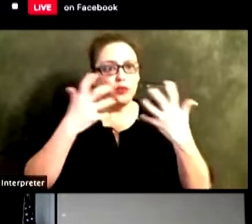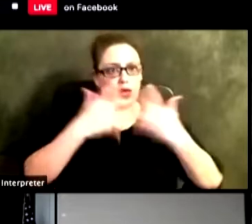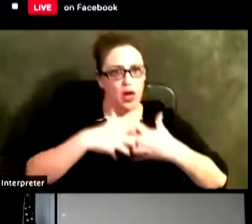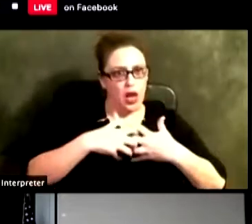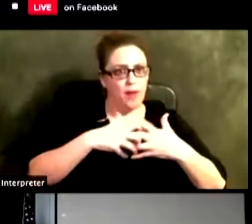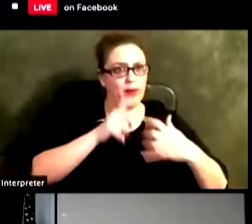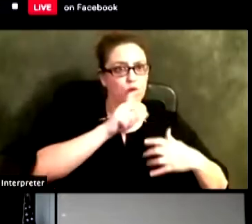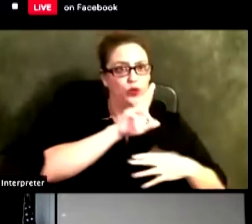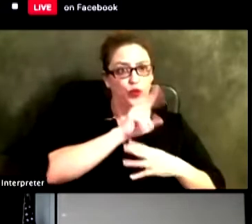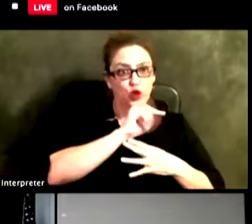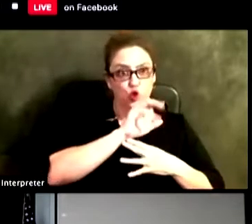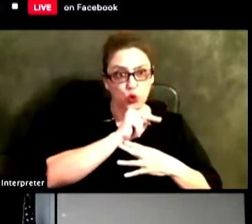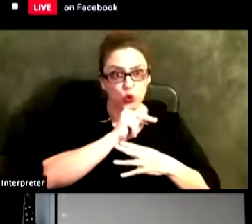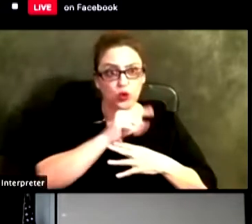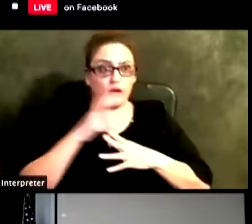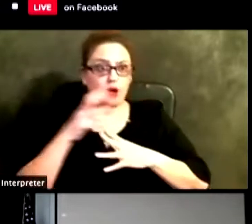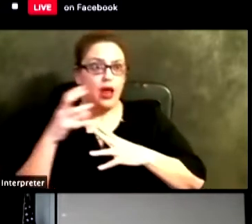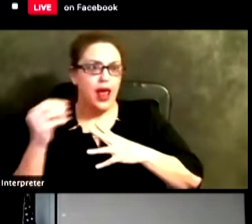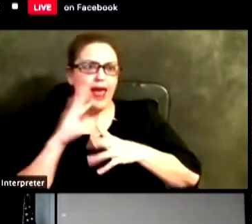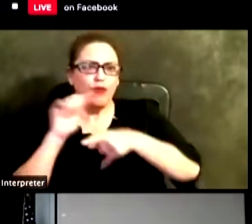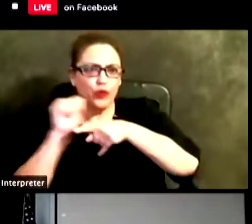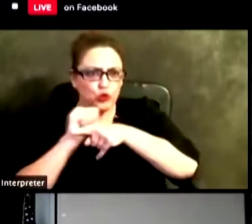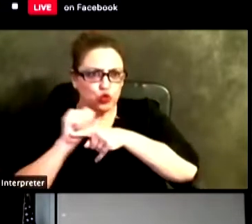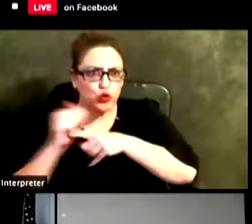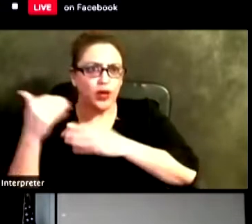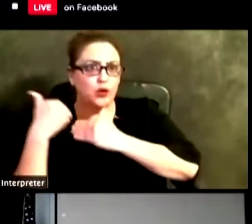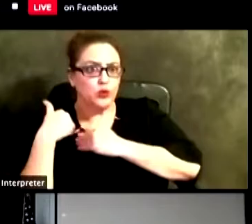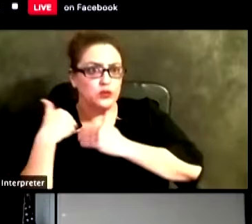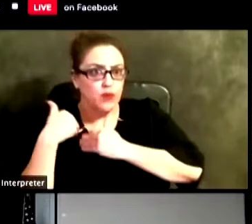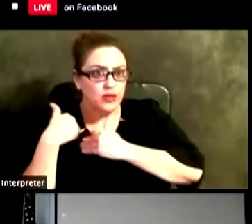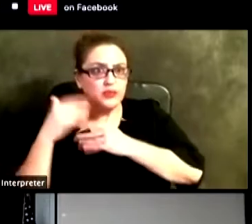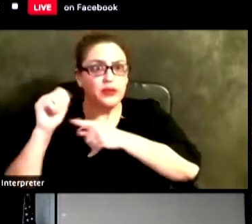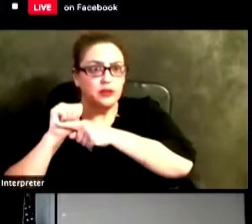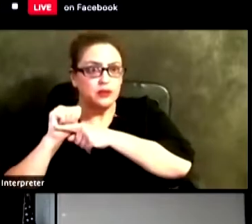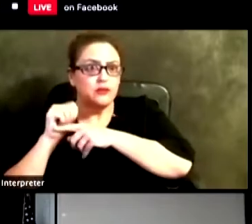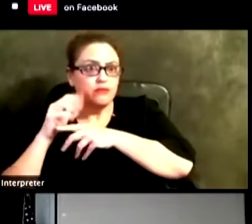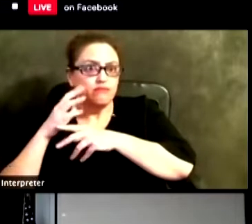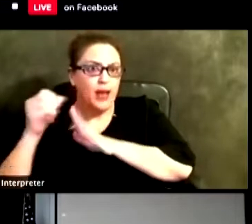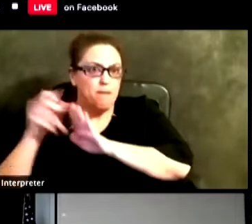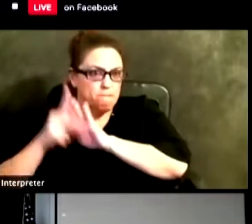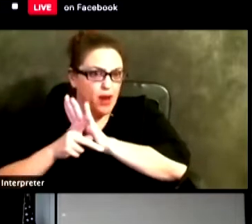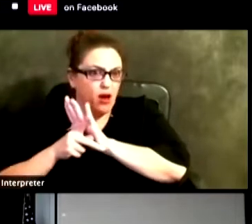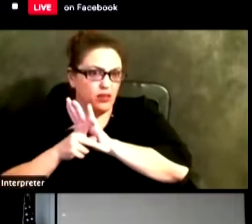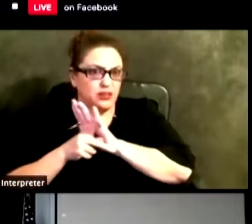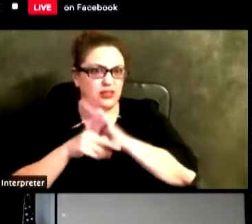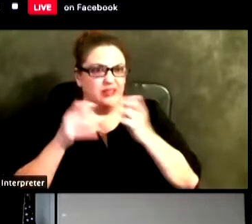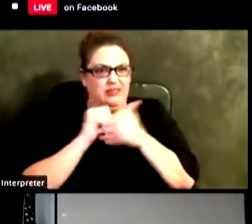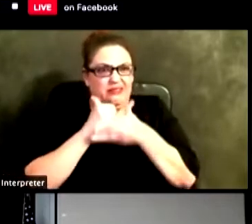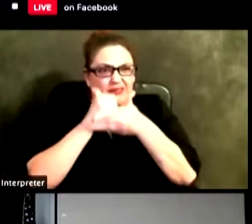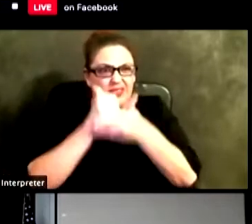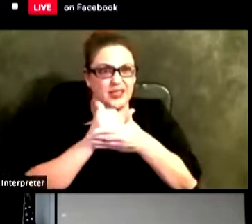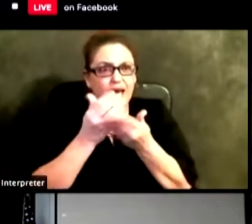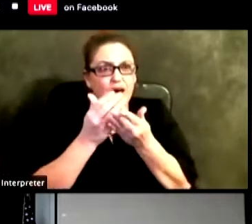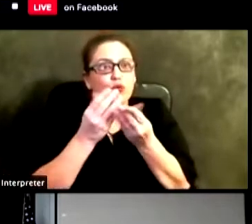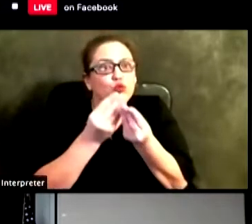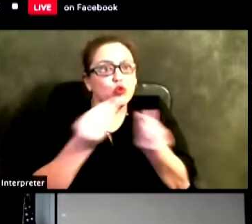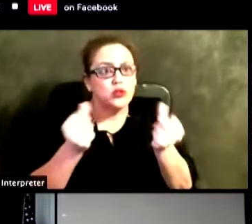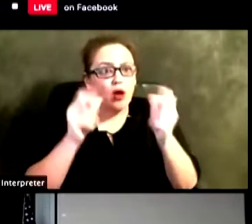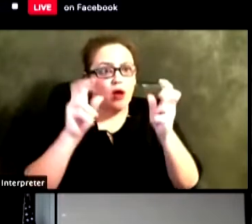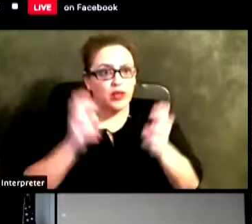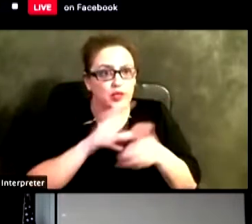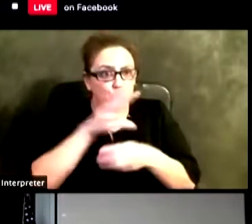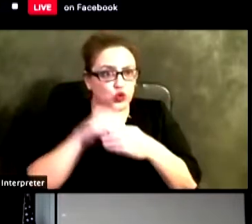accountability, as well as training to mitigate the issues and concerns shared by the community? Seems a bit lopsided when it comes to the actions and the perceived